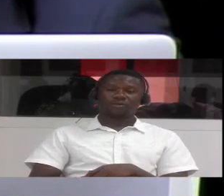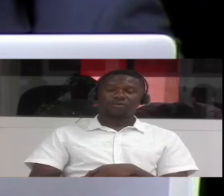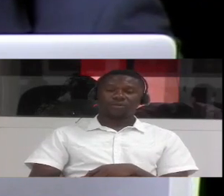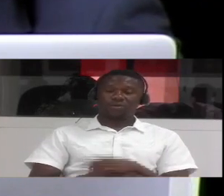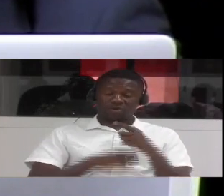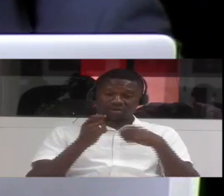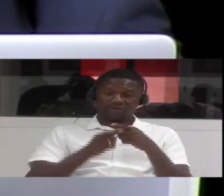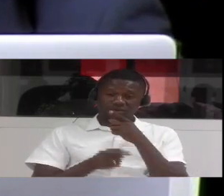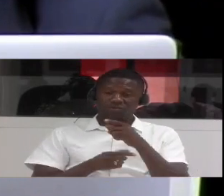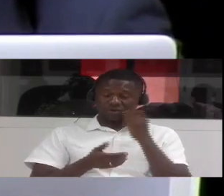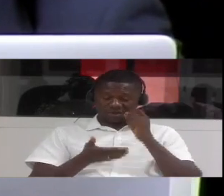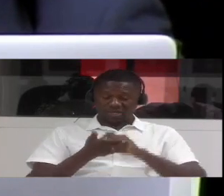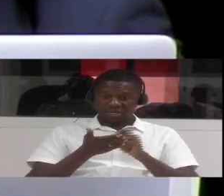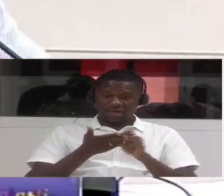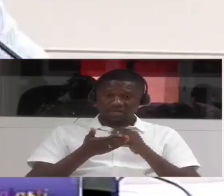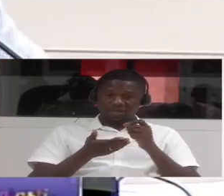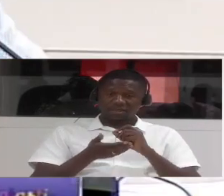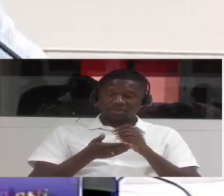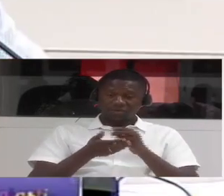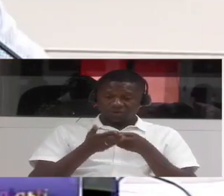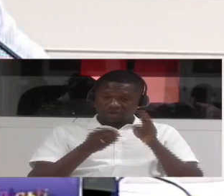debunking the claims by the government. Yeah,